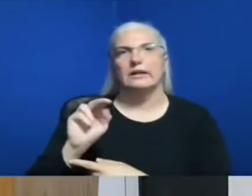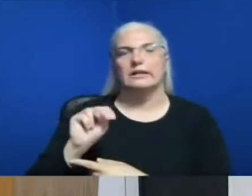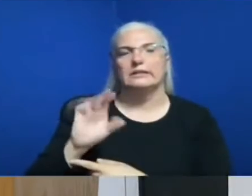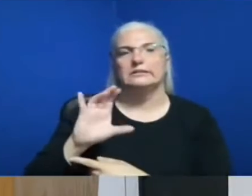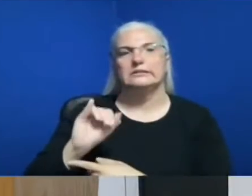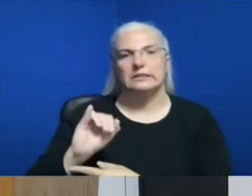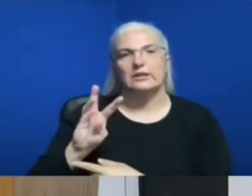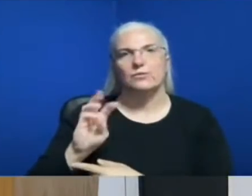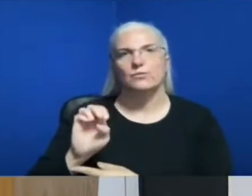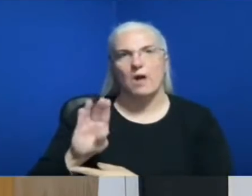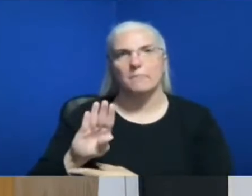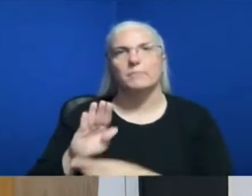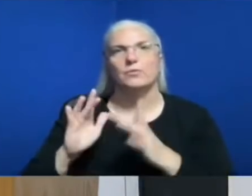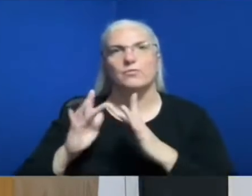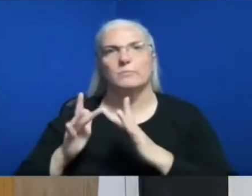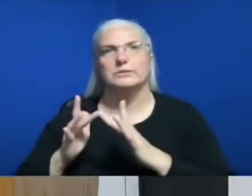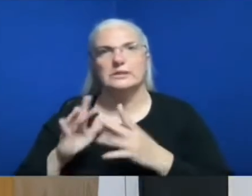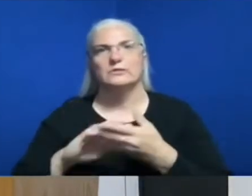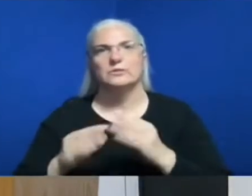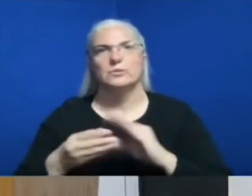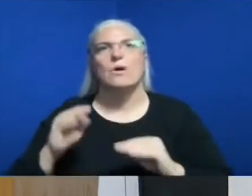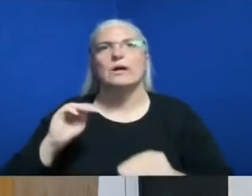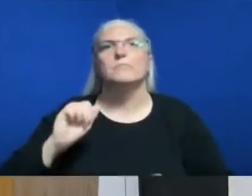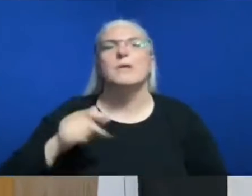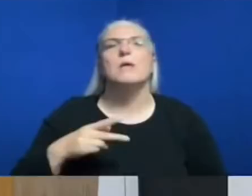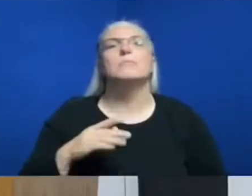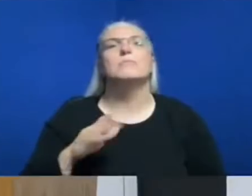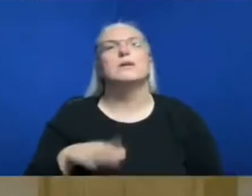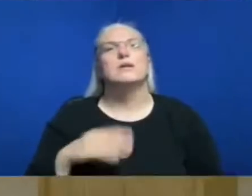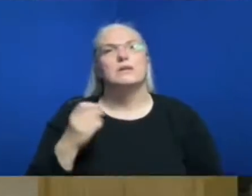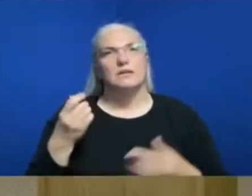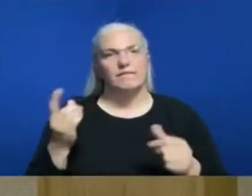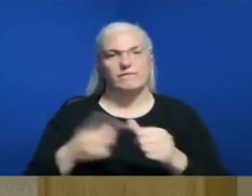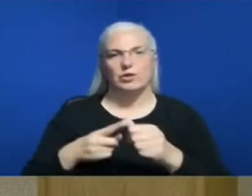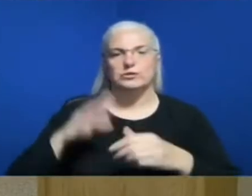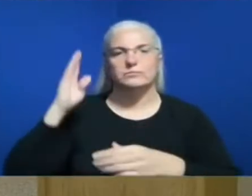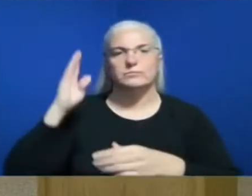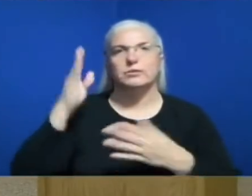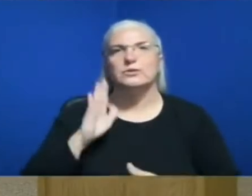briefing from our Operations Section Chief, Chad Cook.